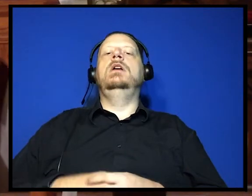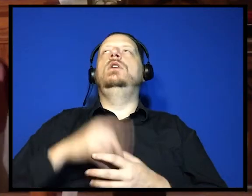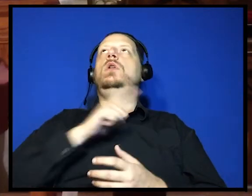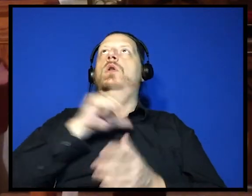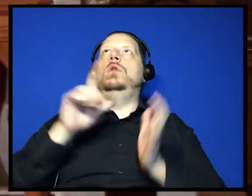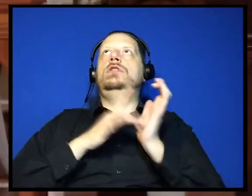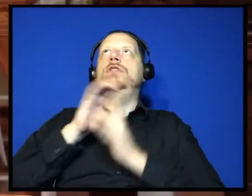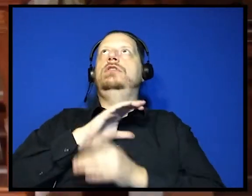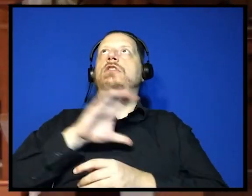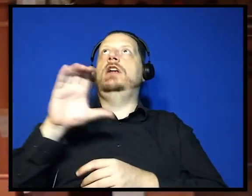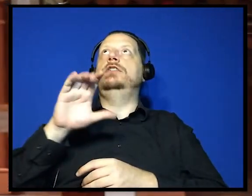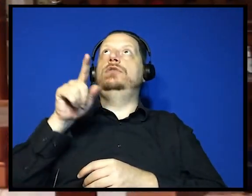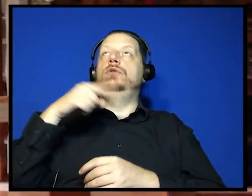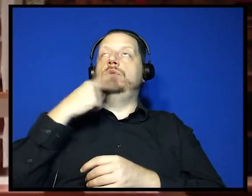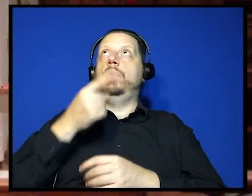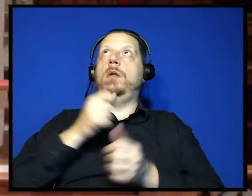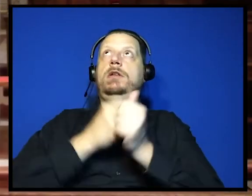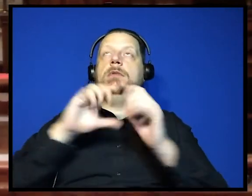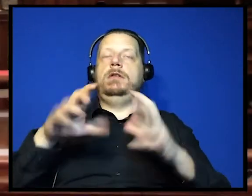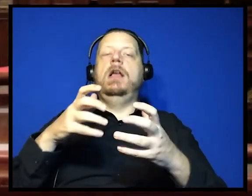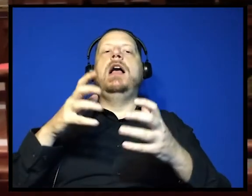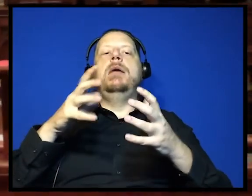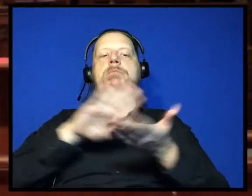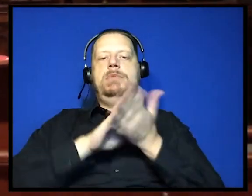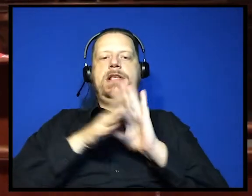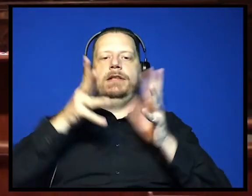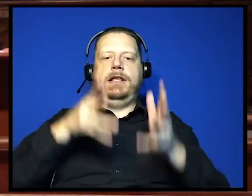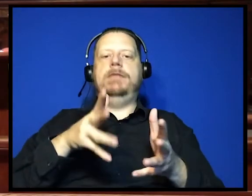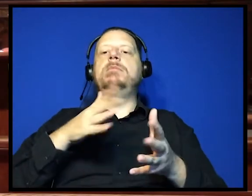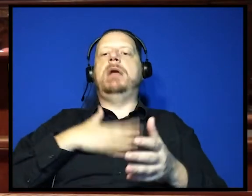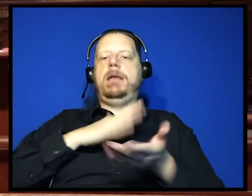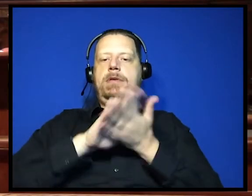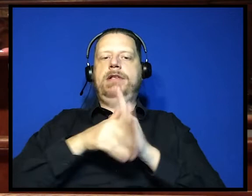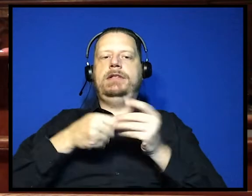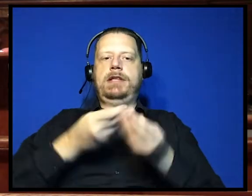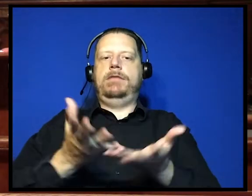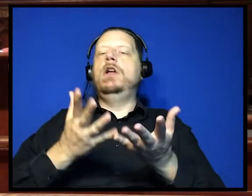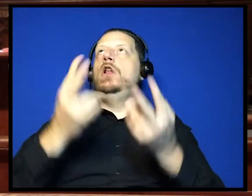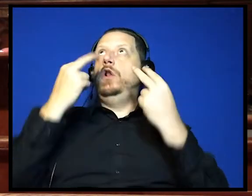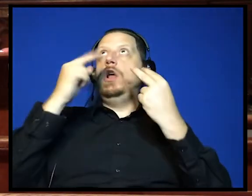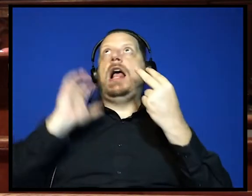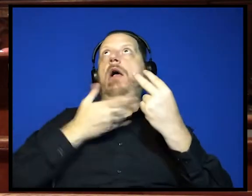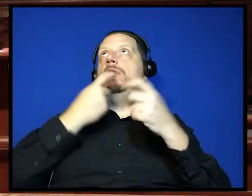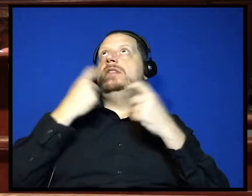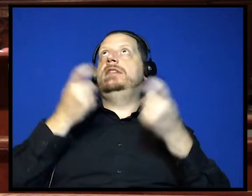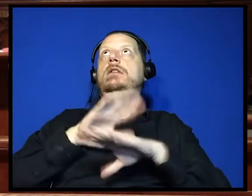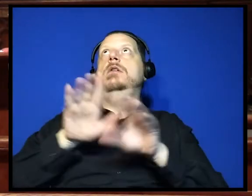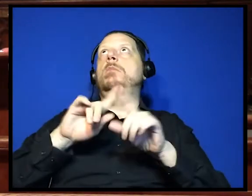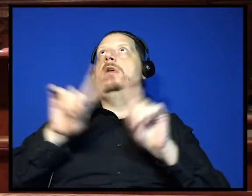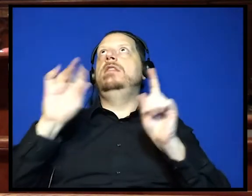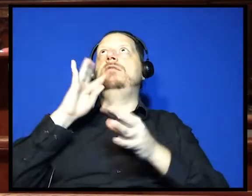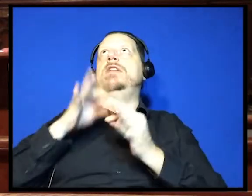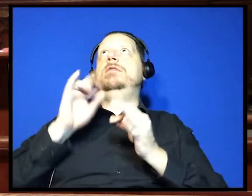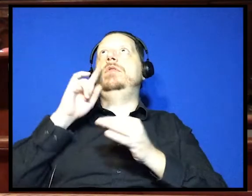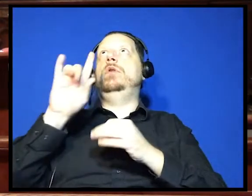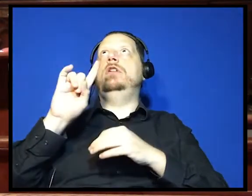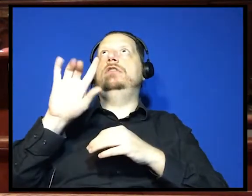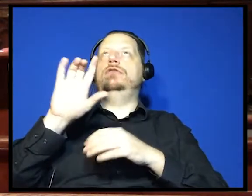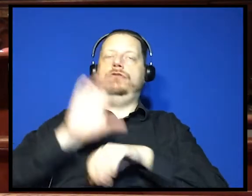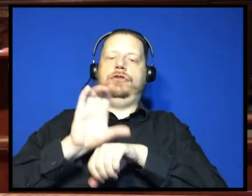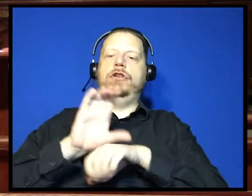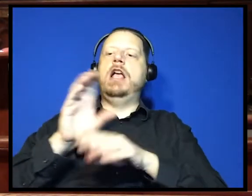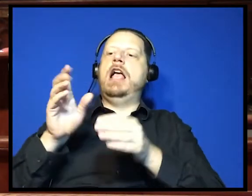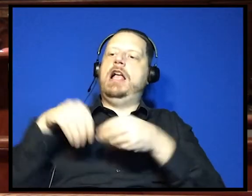evermore. Lord Jesus Christ, who said to your apostles, "Peace I leave you, my peace I give you," look not on our sins, but on the faith of your church,